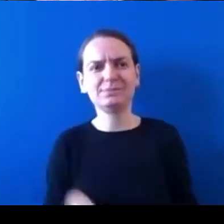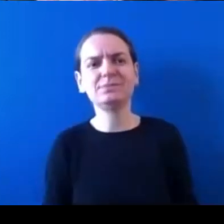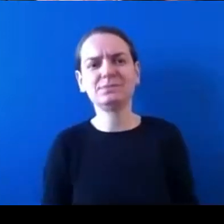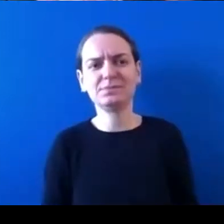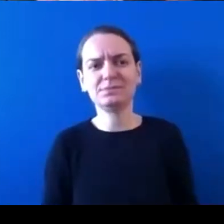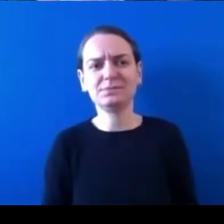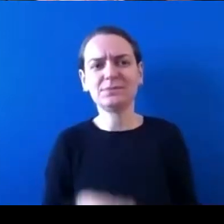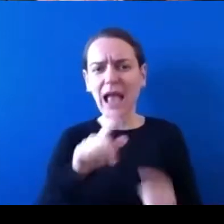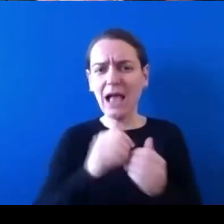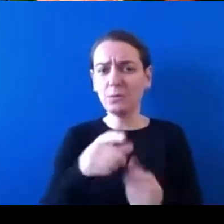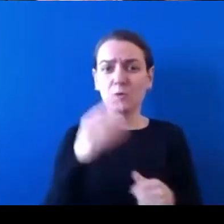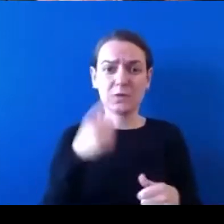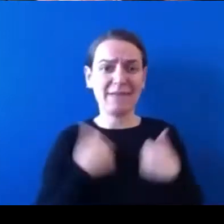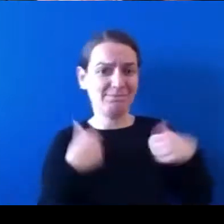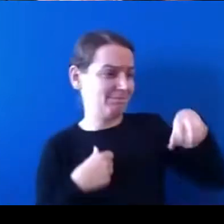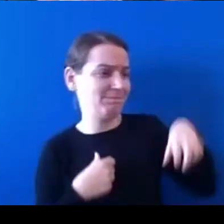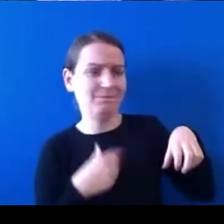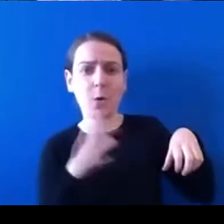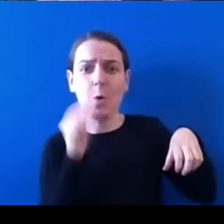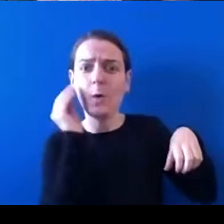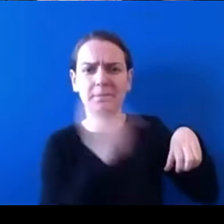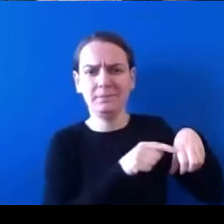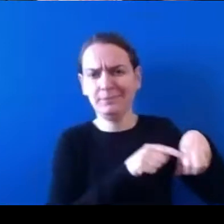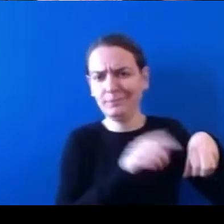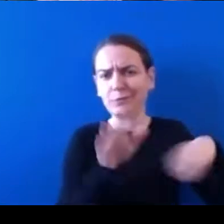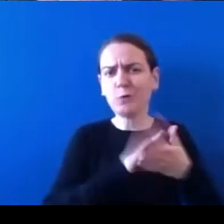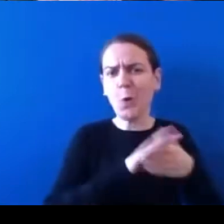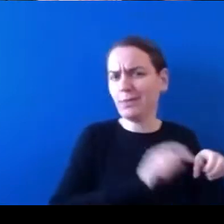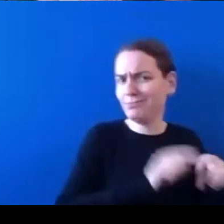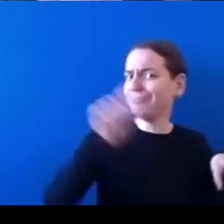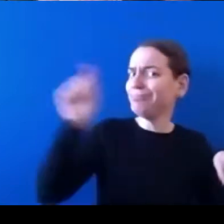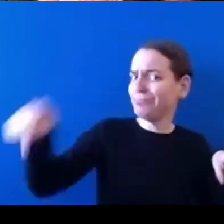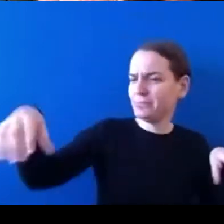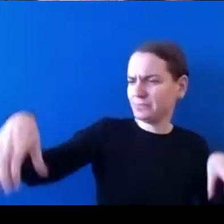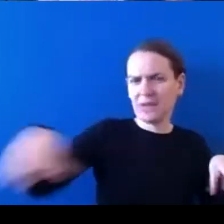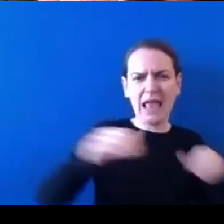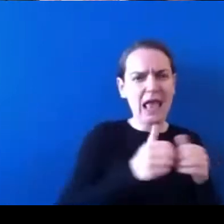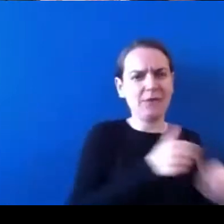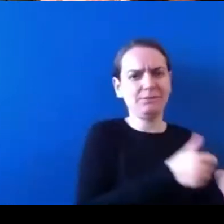Develop winter travel plans around campus, and also how to get home.